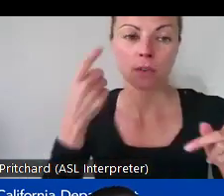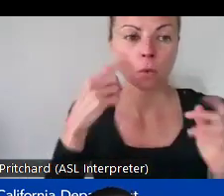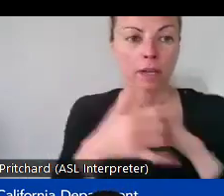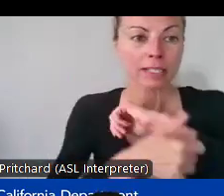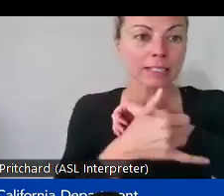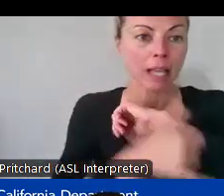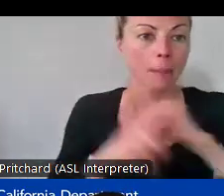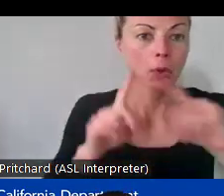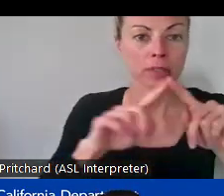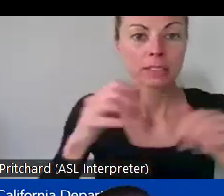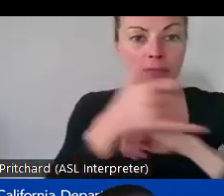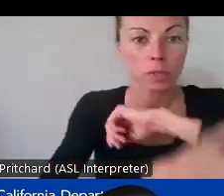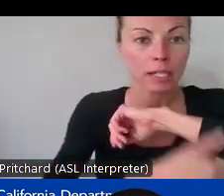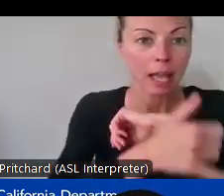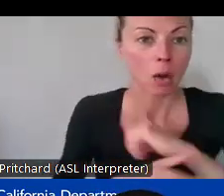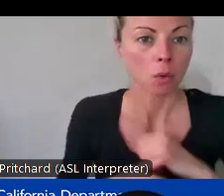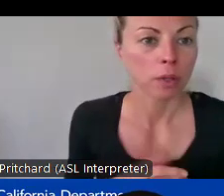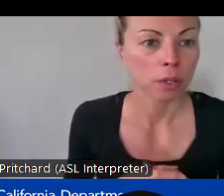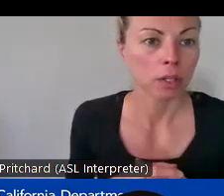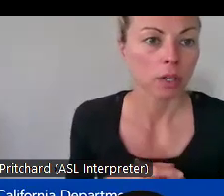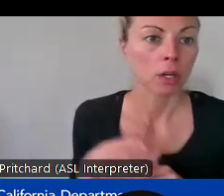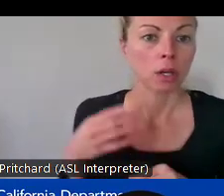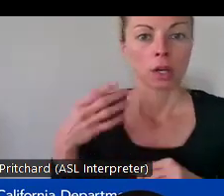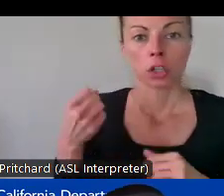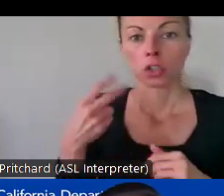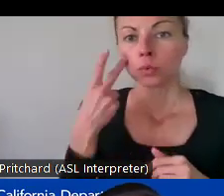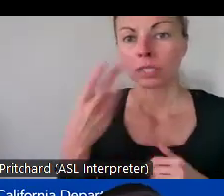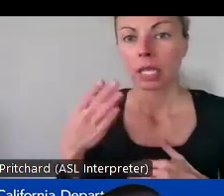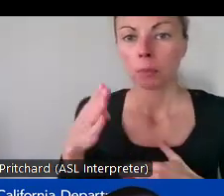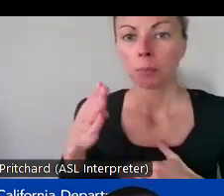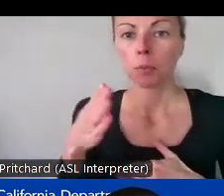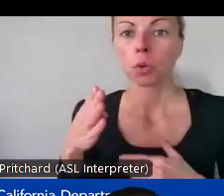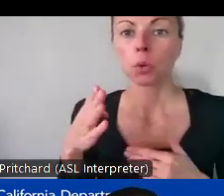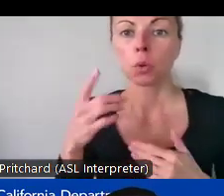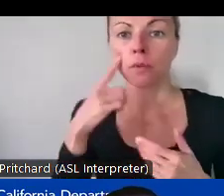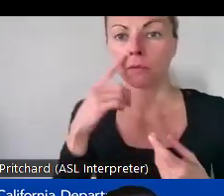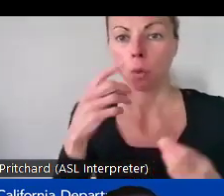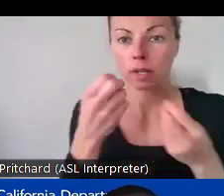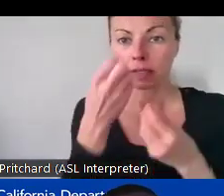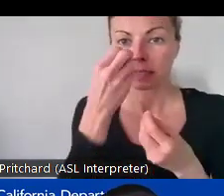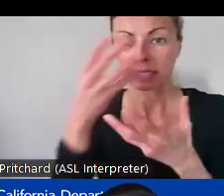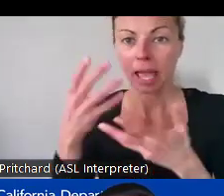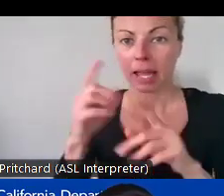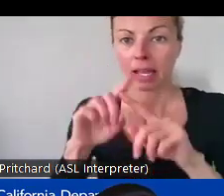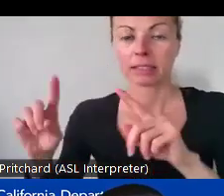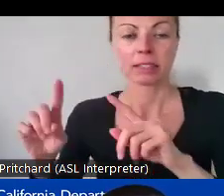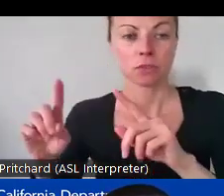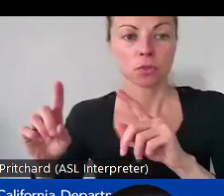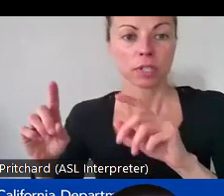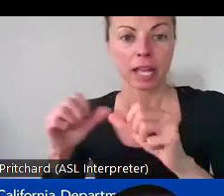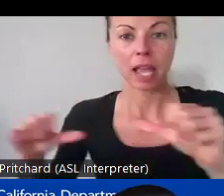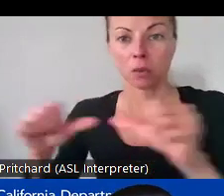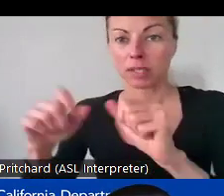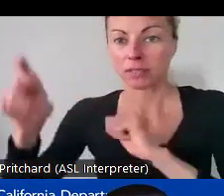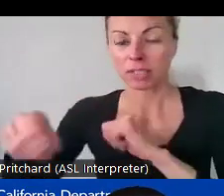point is for that respective county, and the blue data points are for the rest of the counties in the state. So we can get a sense of for relative need. And as you can